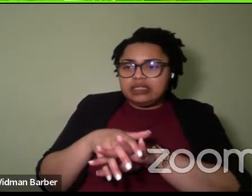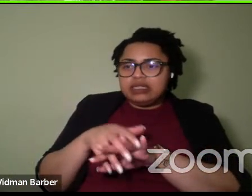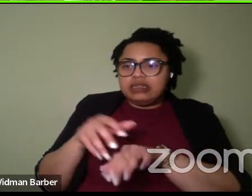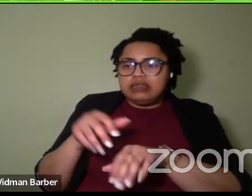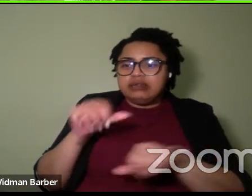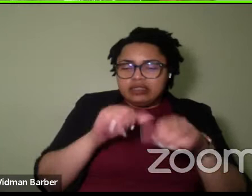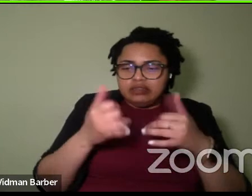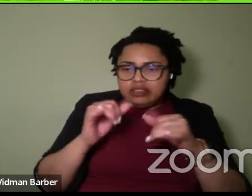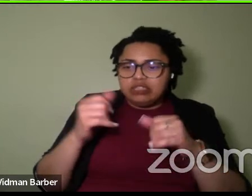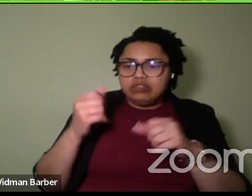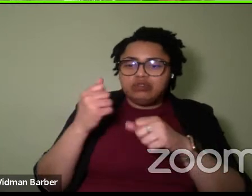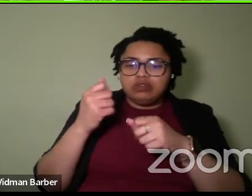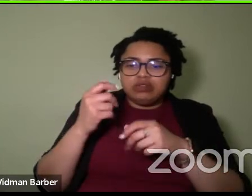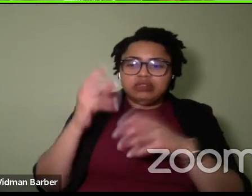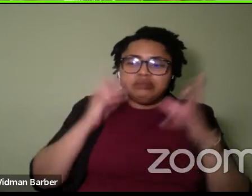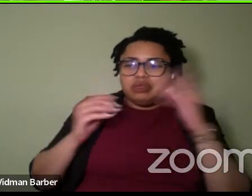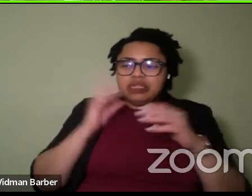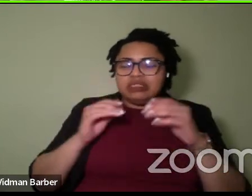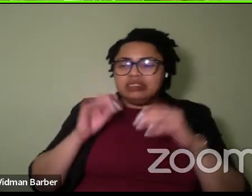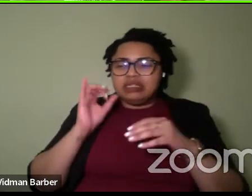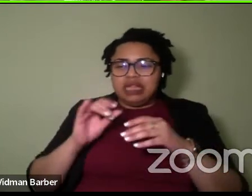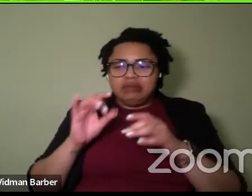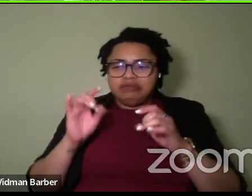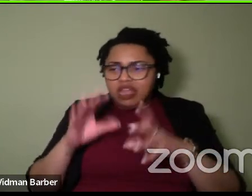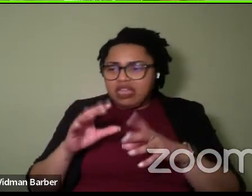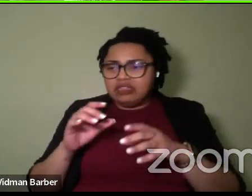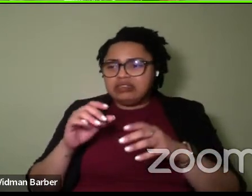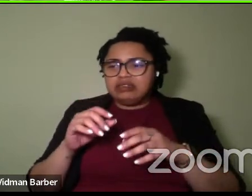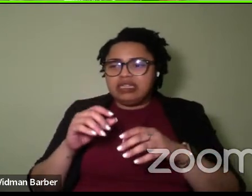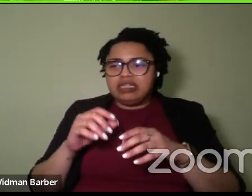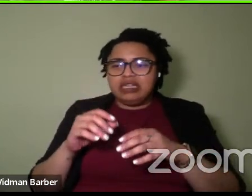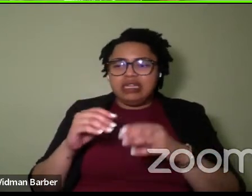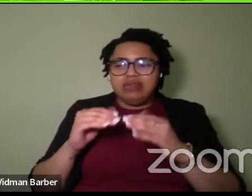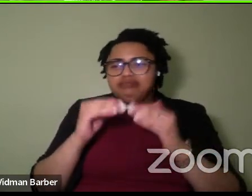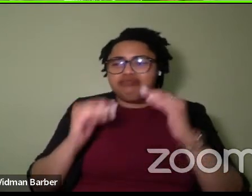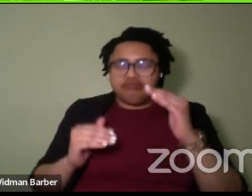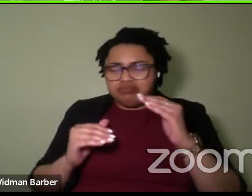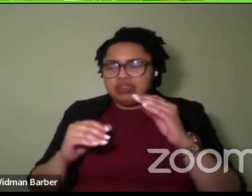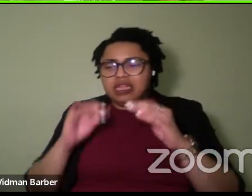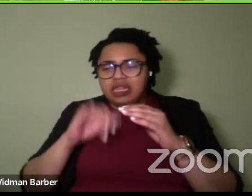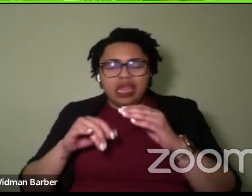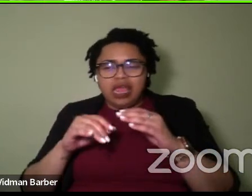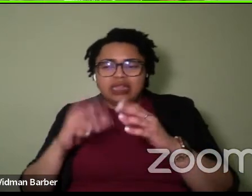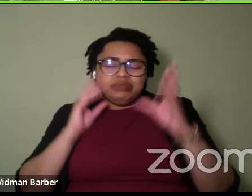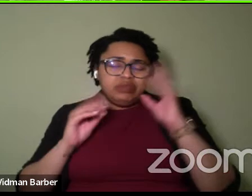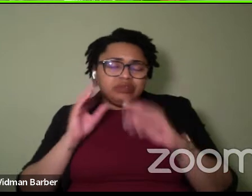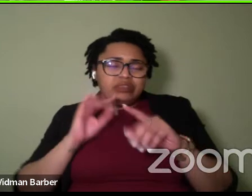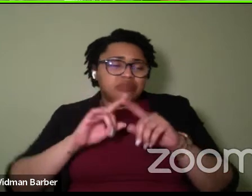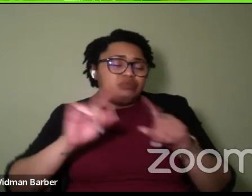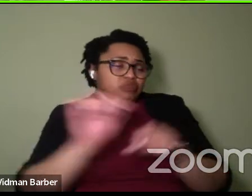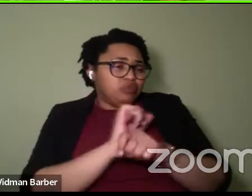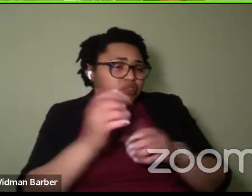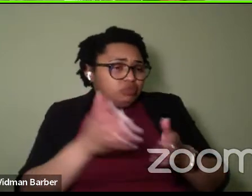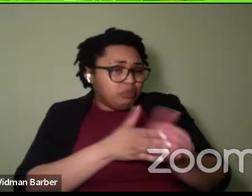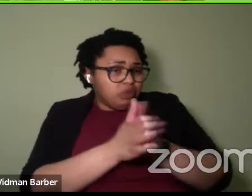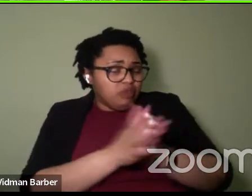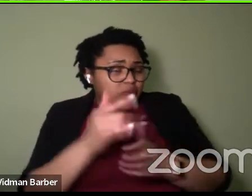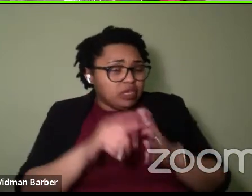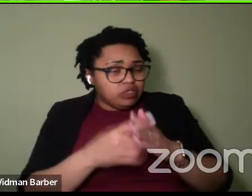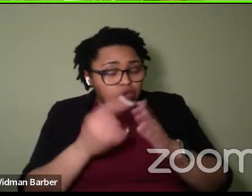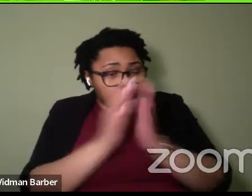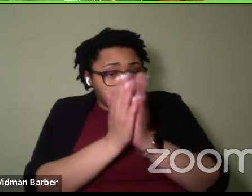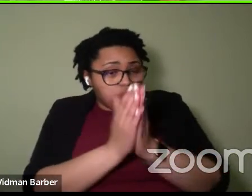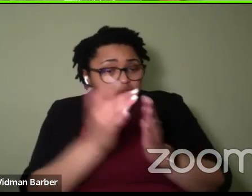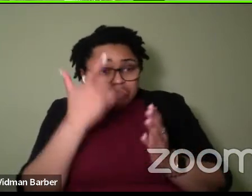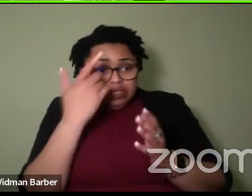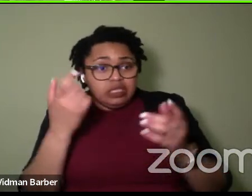embodied experiences. What kept me motivated to start and complete this book was knowing that too often our stories as Indigenous